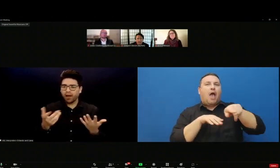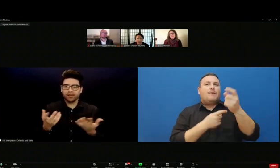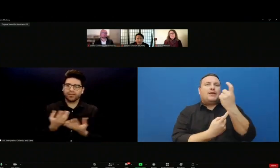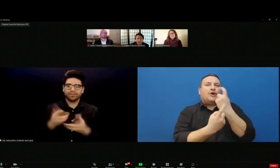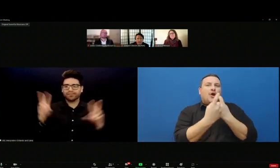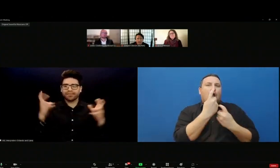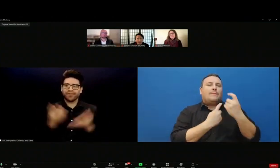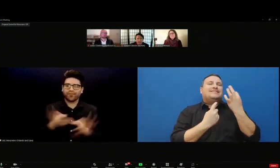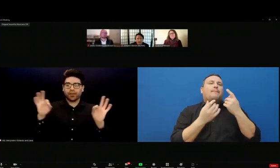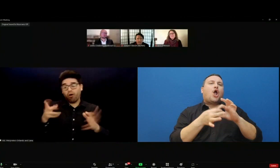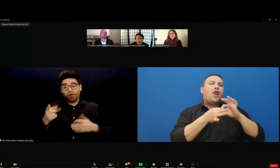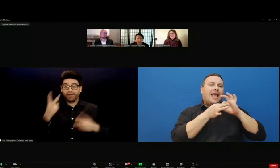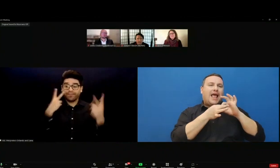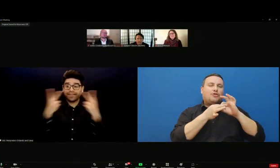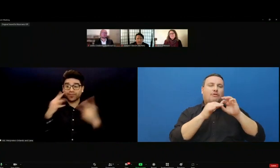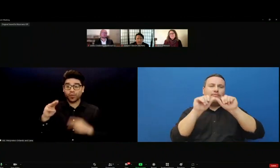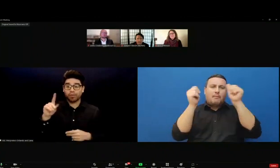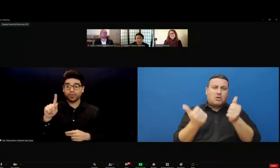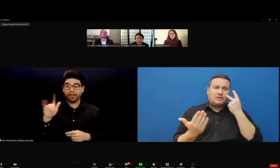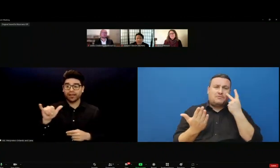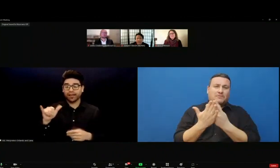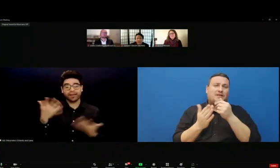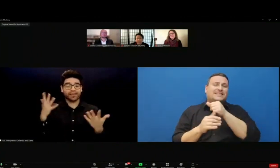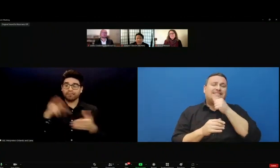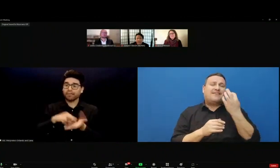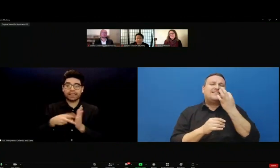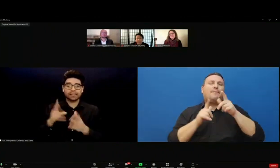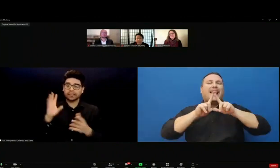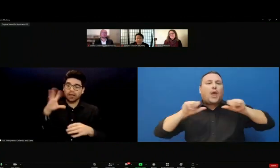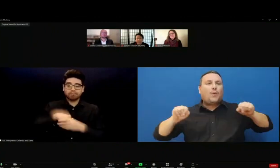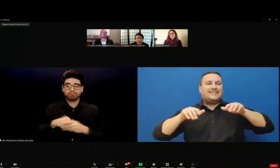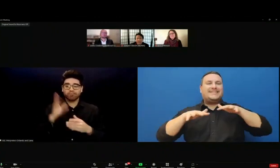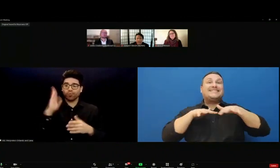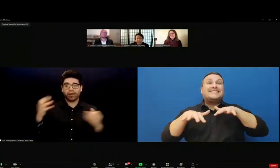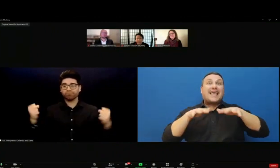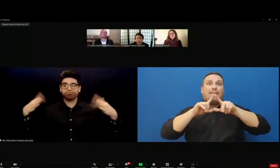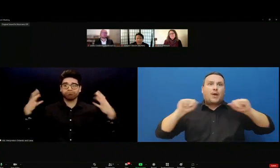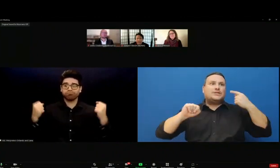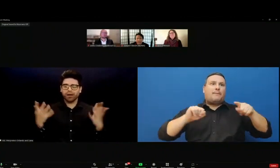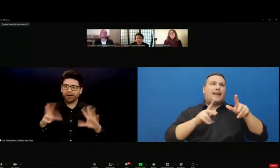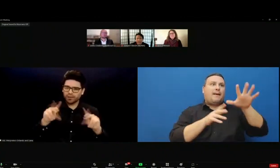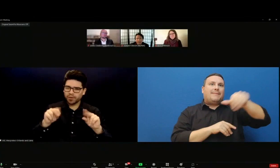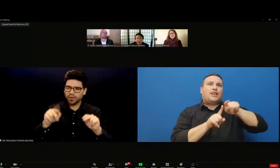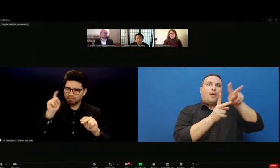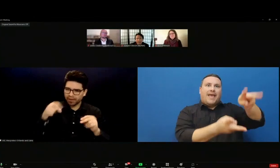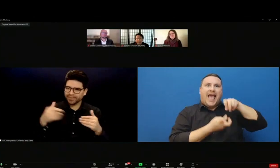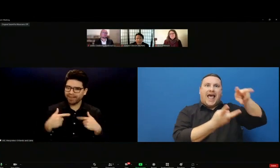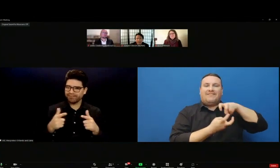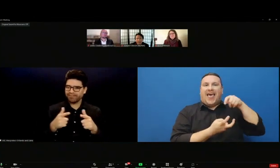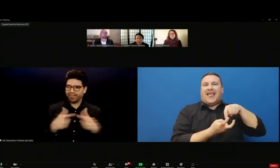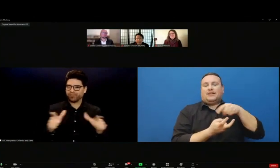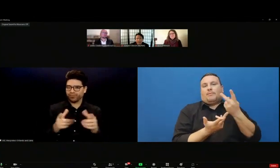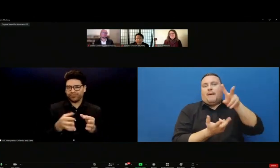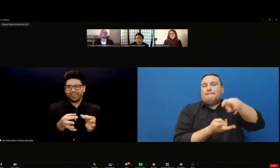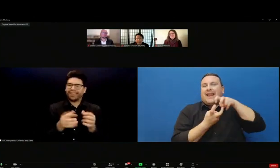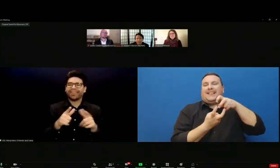the visual modality, but you need a linguistic system to be able to take advantage of it or properly take advantage of it. And